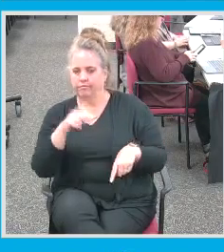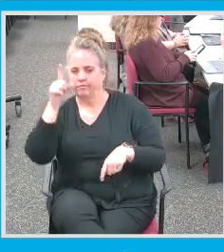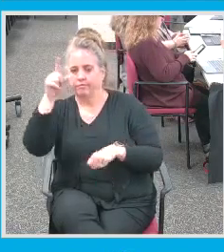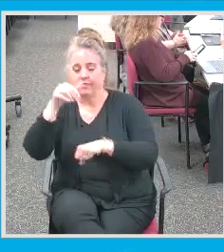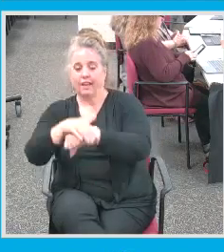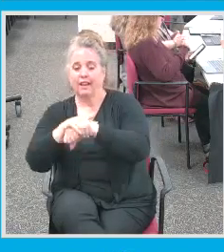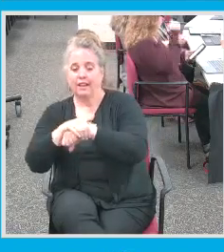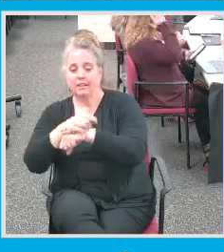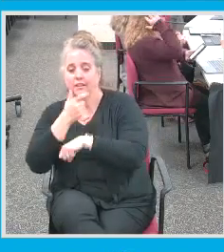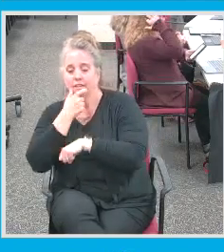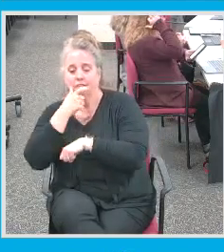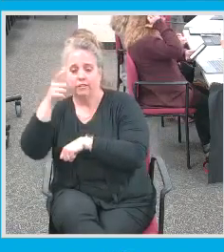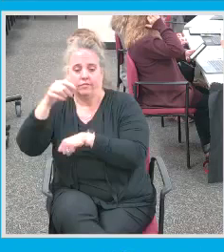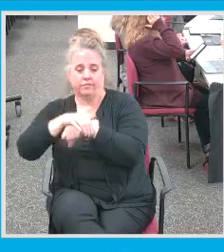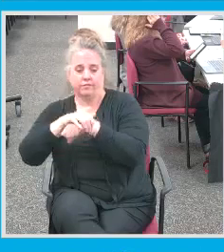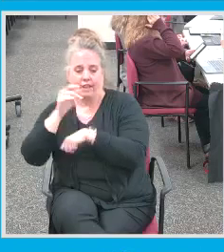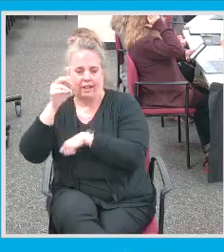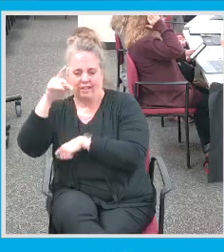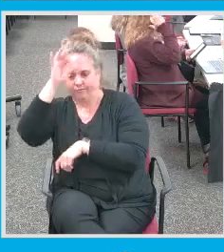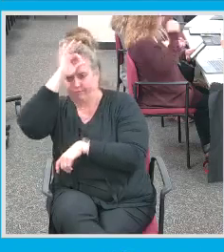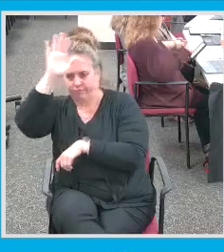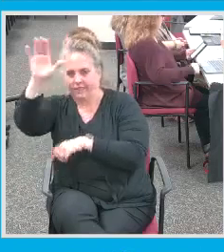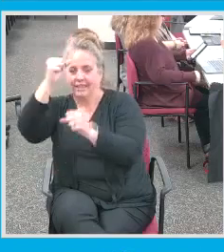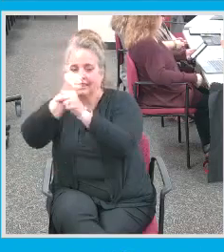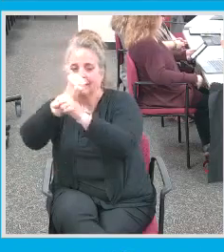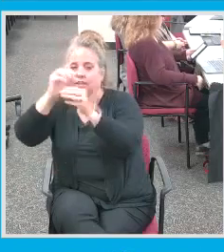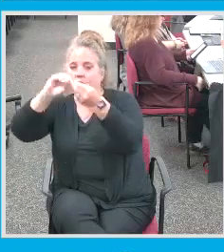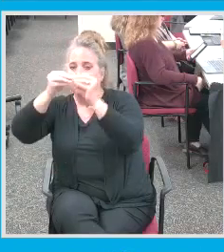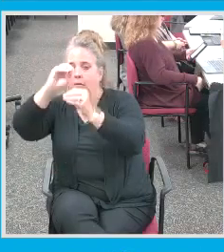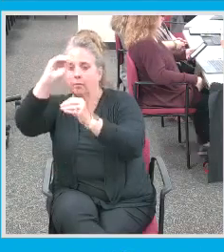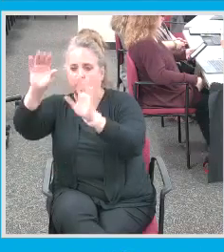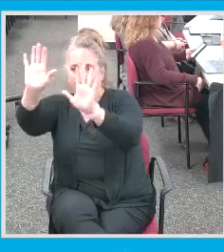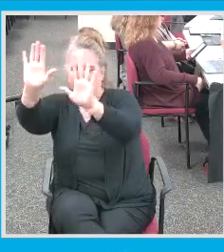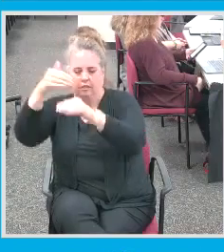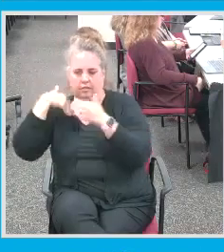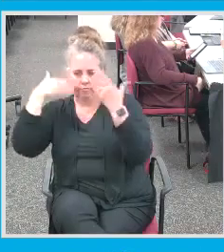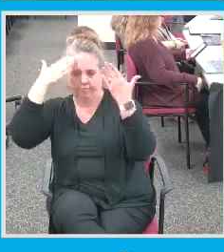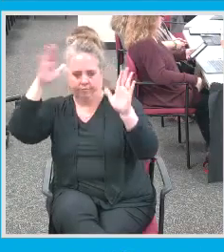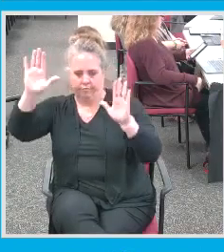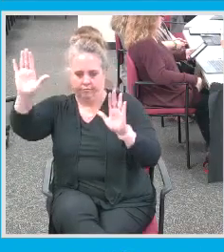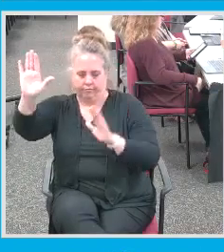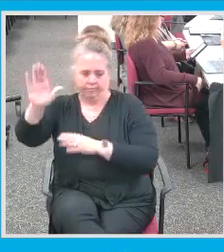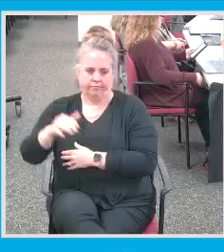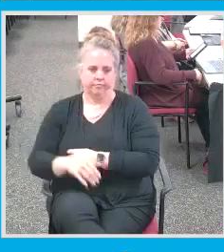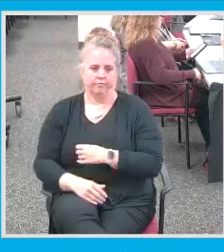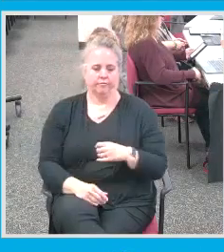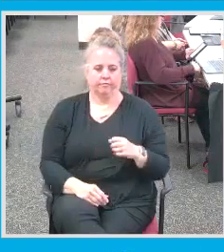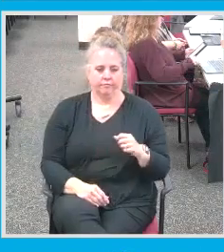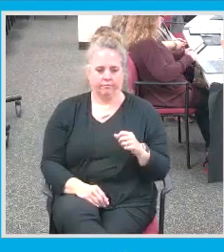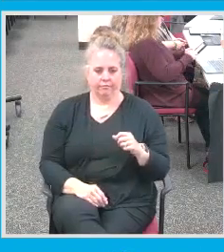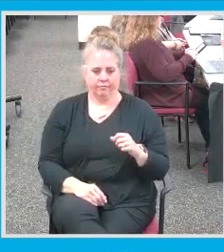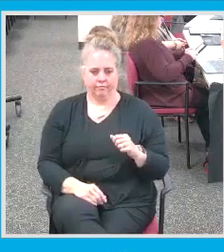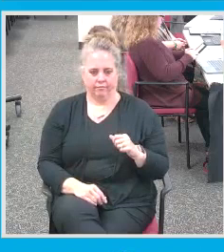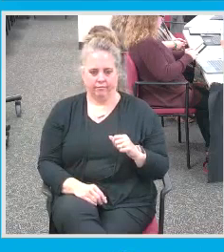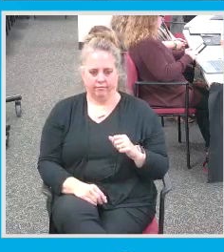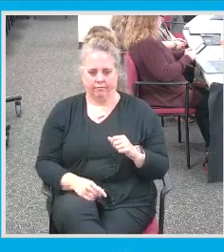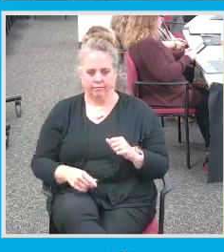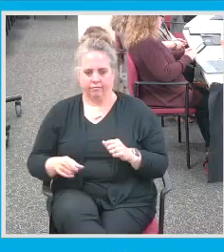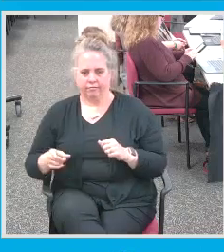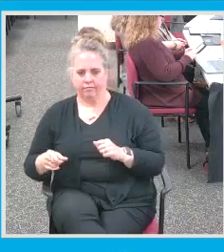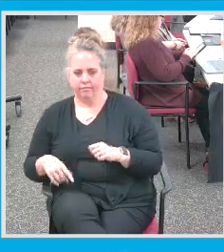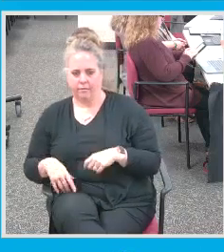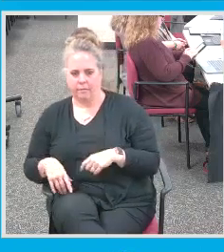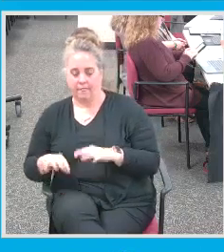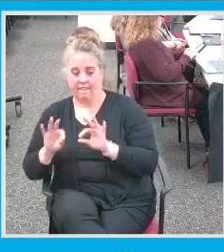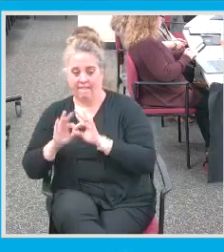know that I just 2 weeks ago sat with a family that during the day, because the firearm was unsecured and no one was home except for a